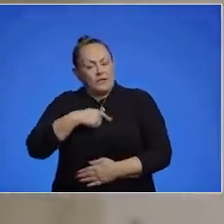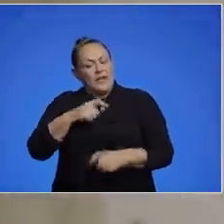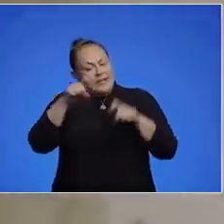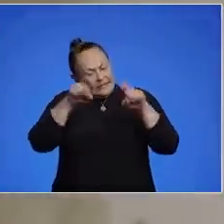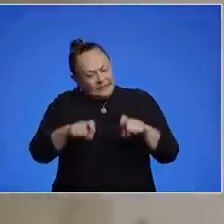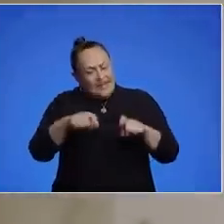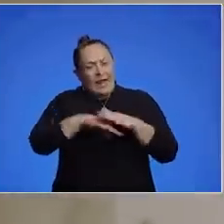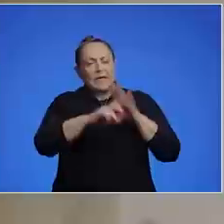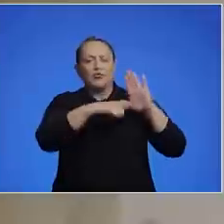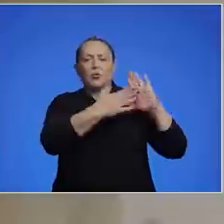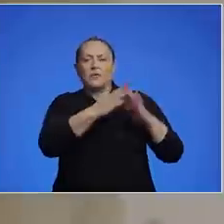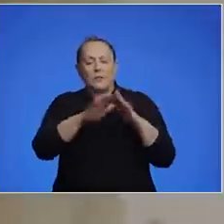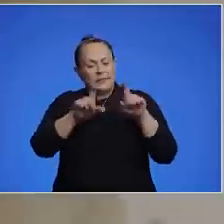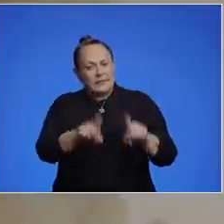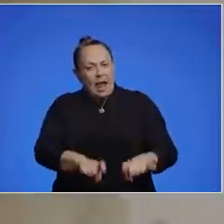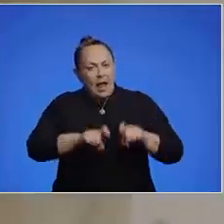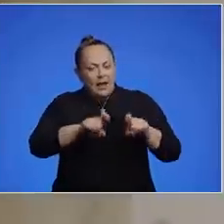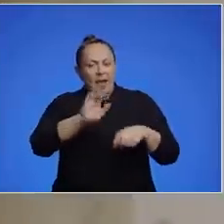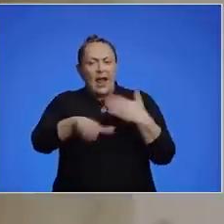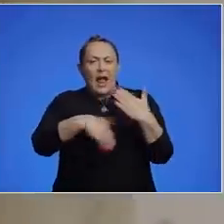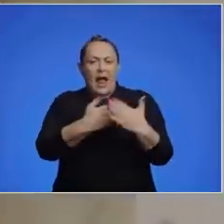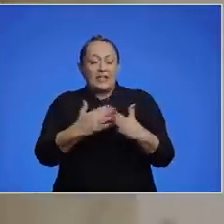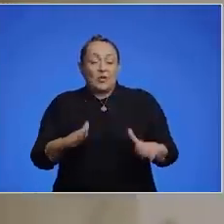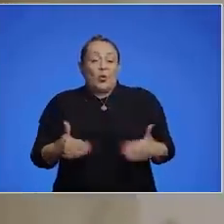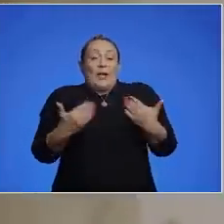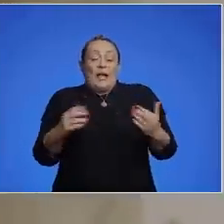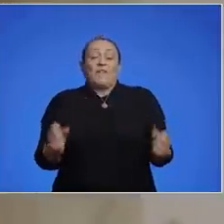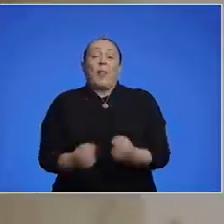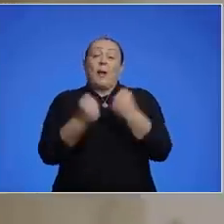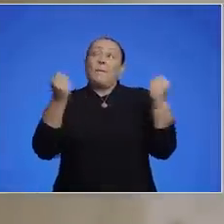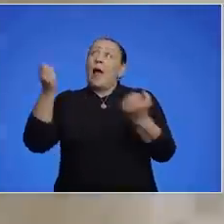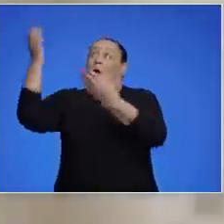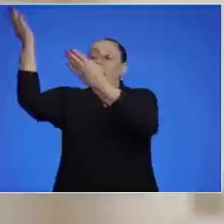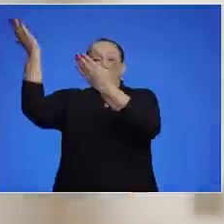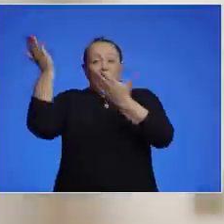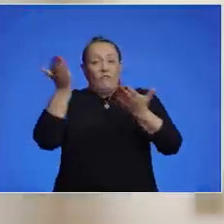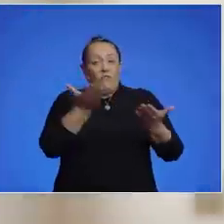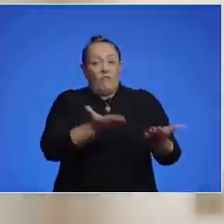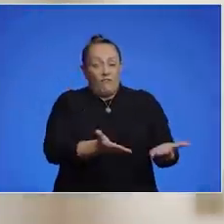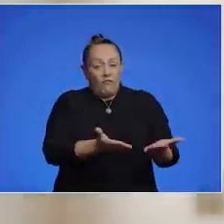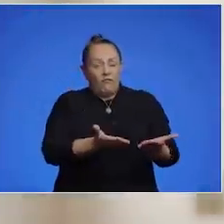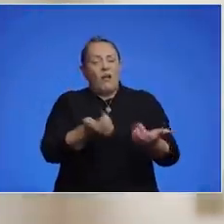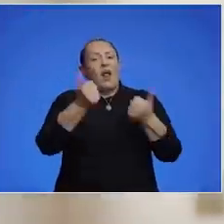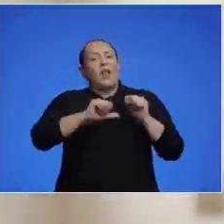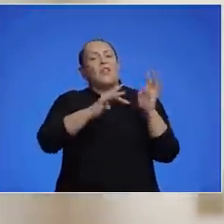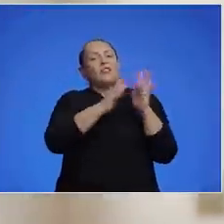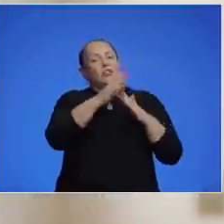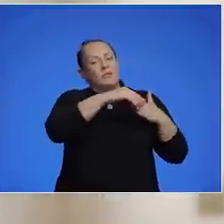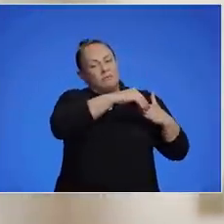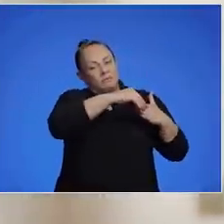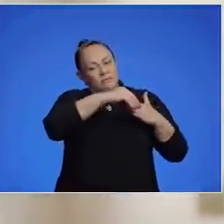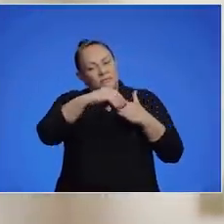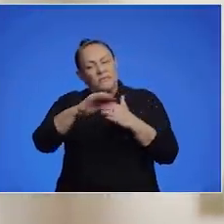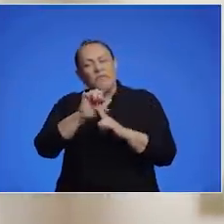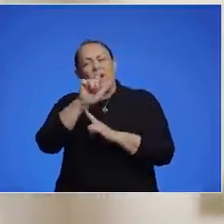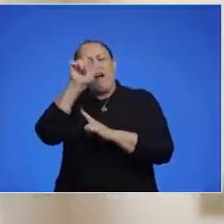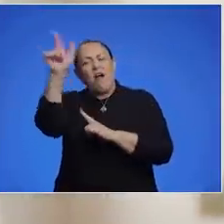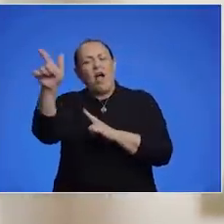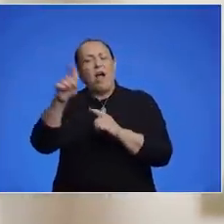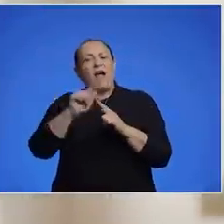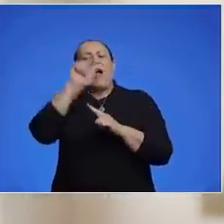the city, then, until you are clothed with the power from on high." Then he took them as far as the outskirts of